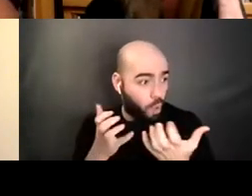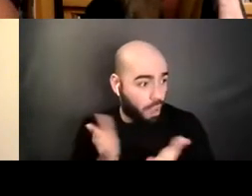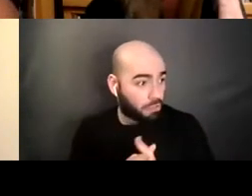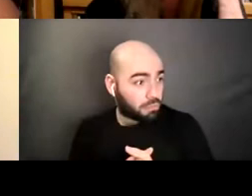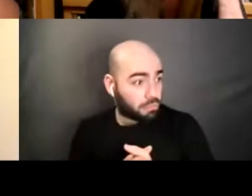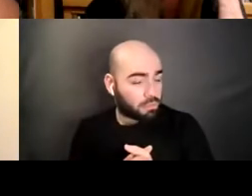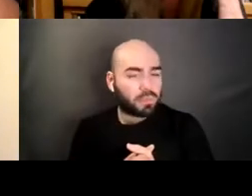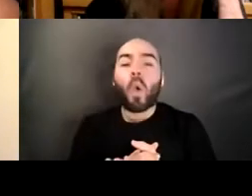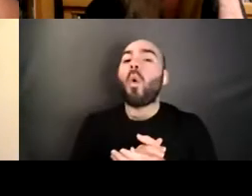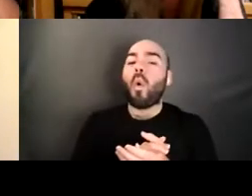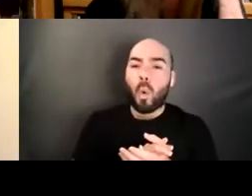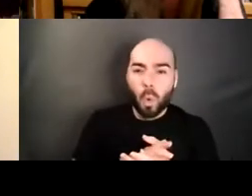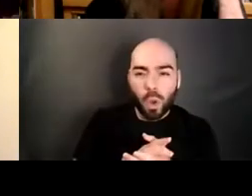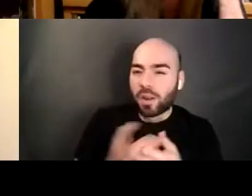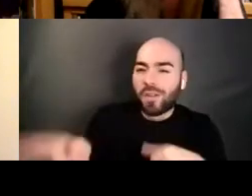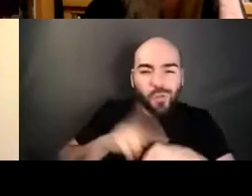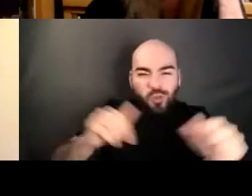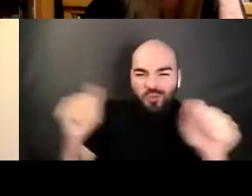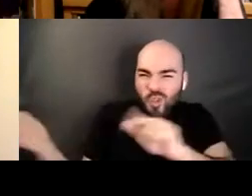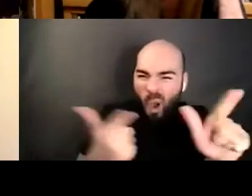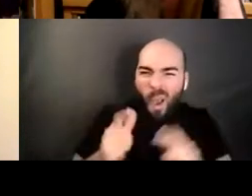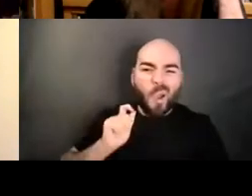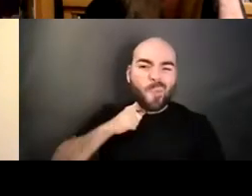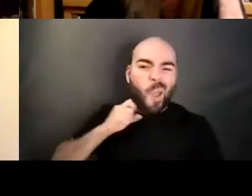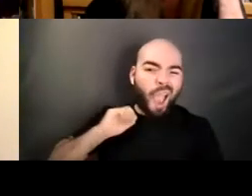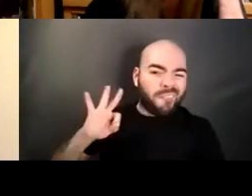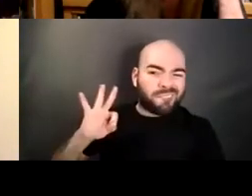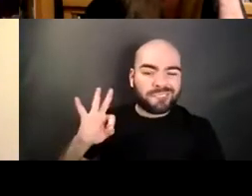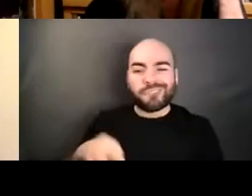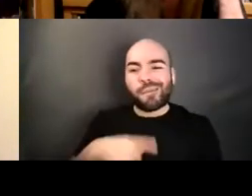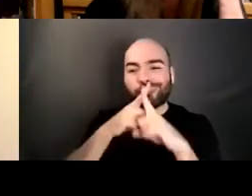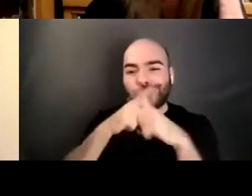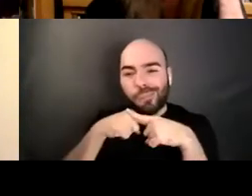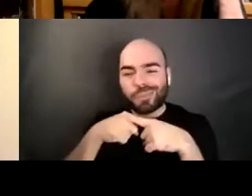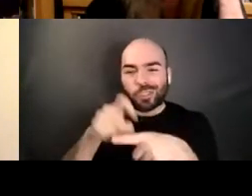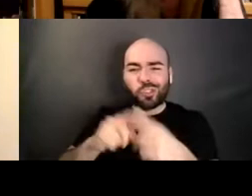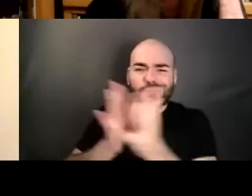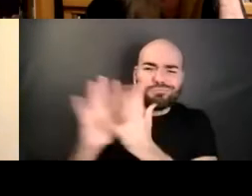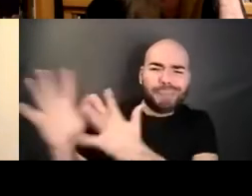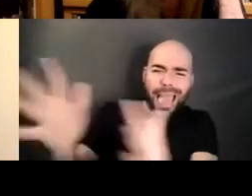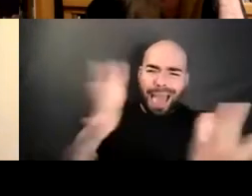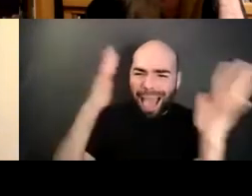should do the great unmuting and like a round of applause for everybody too.